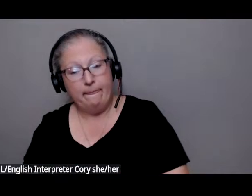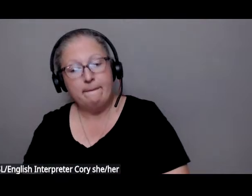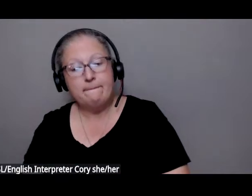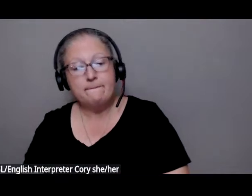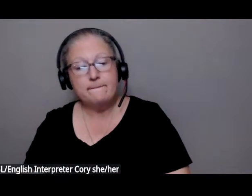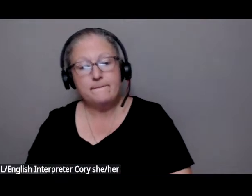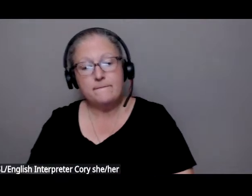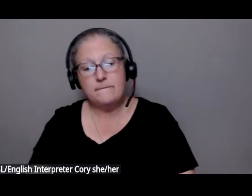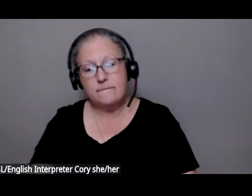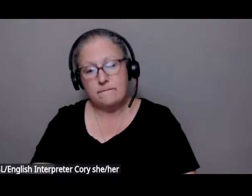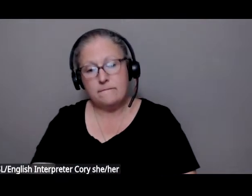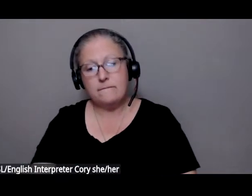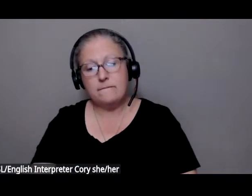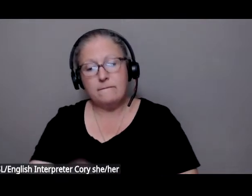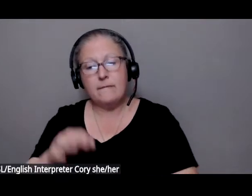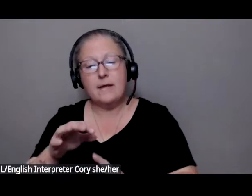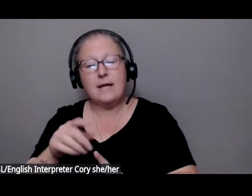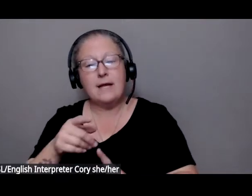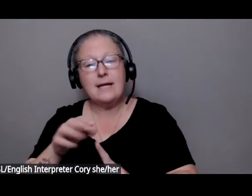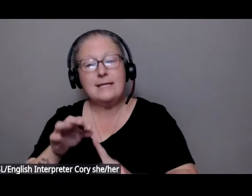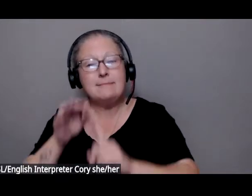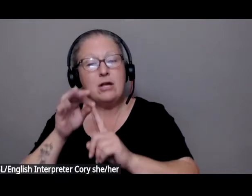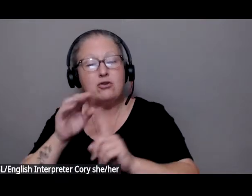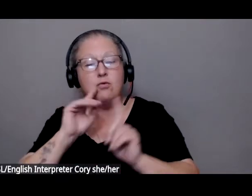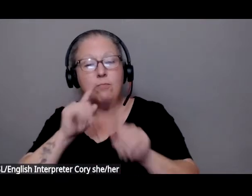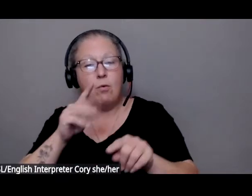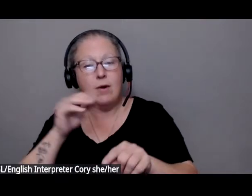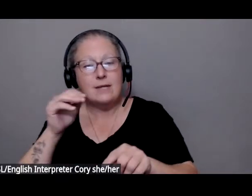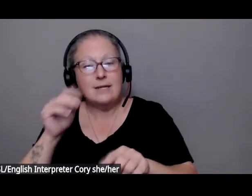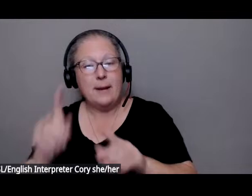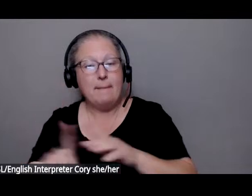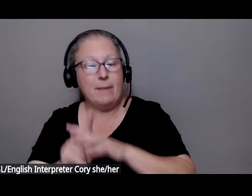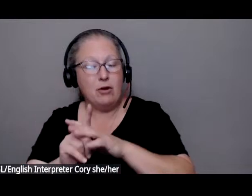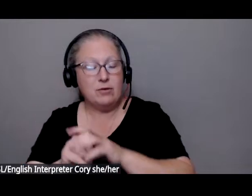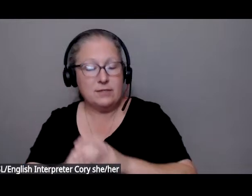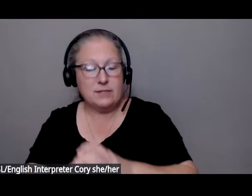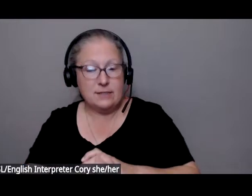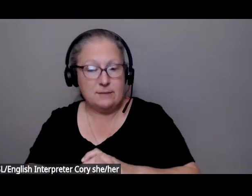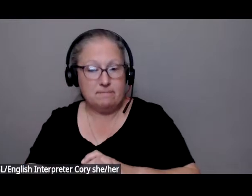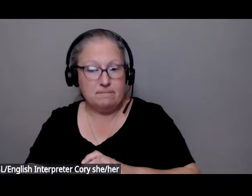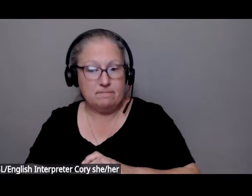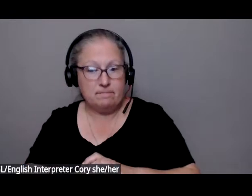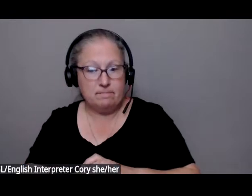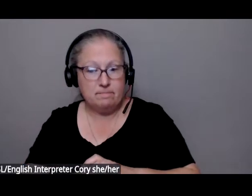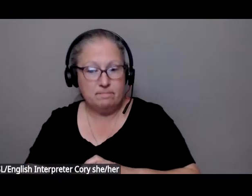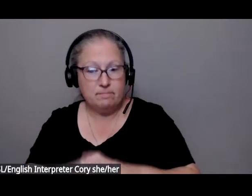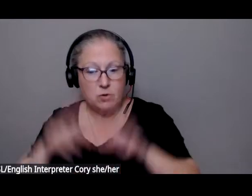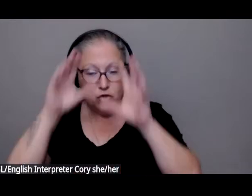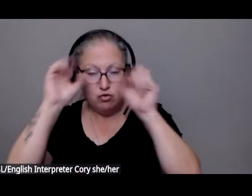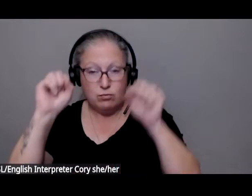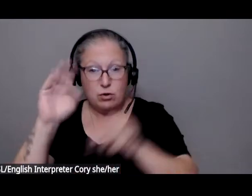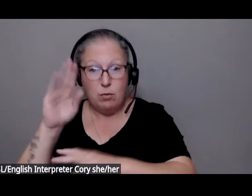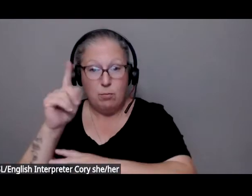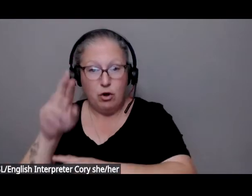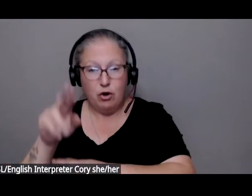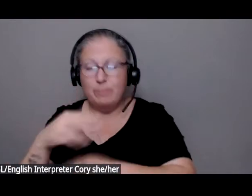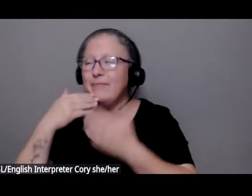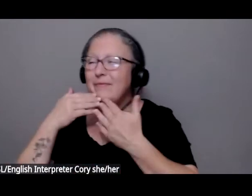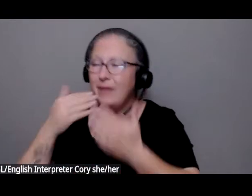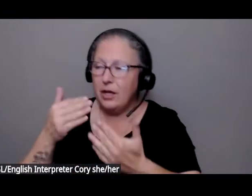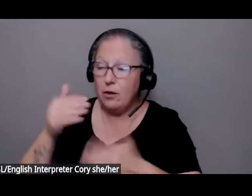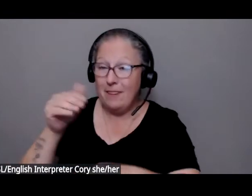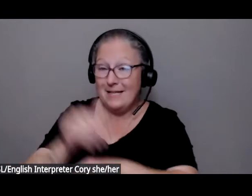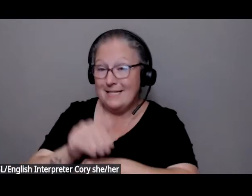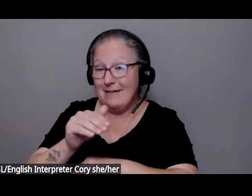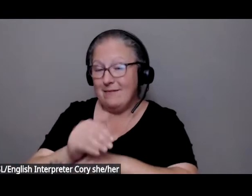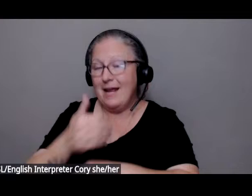Okay, special reports and appearances. Superintendent Booker. Thank you. So this evening,